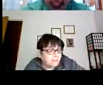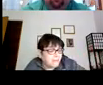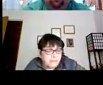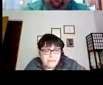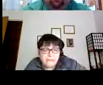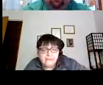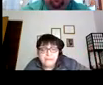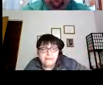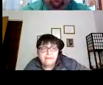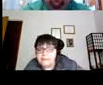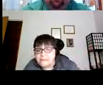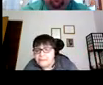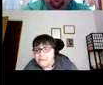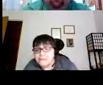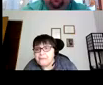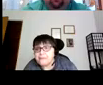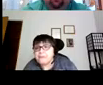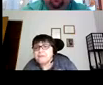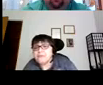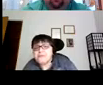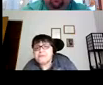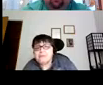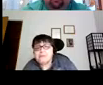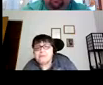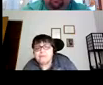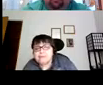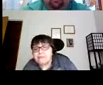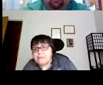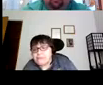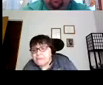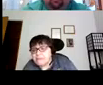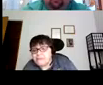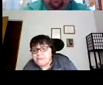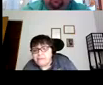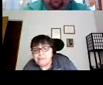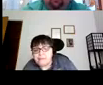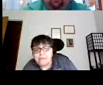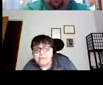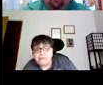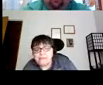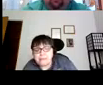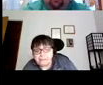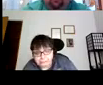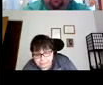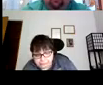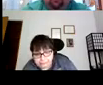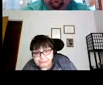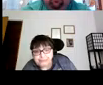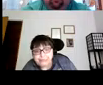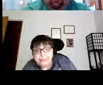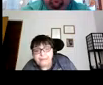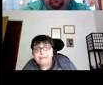and not necessarily were very spiritually minded in the sense that the American church